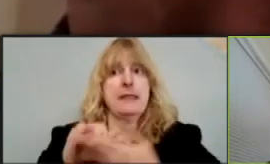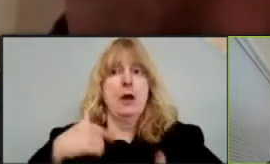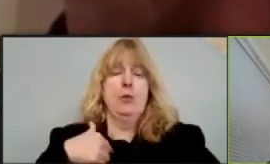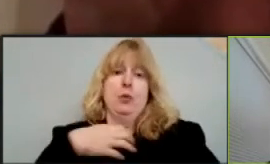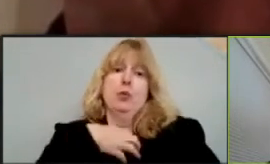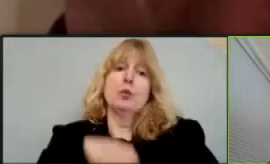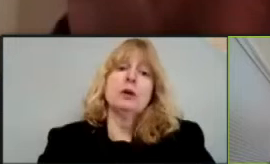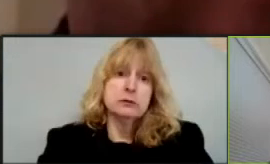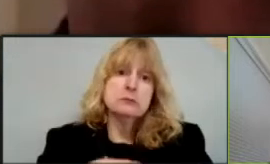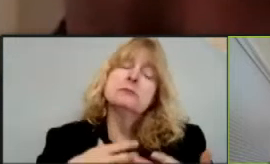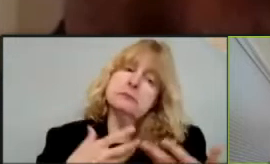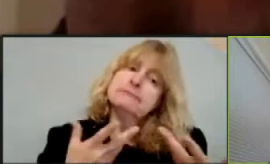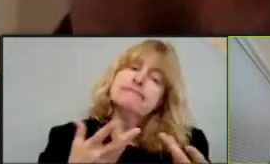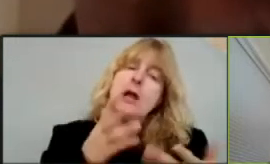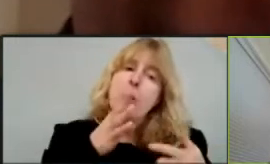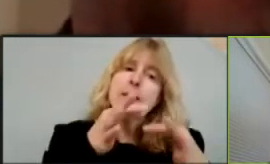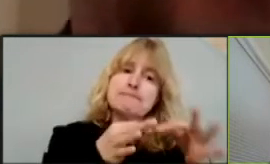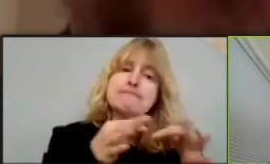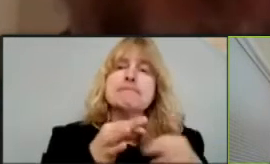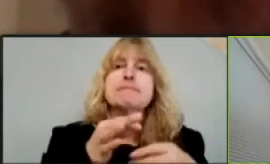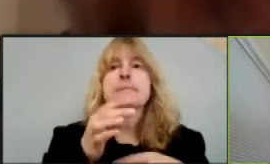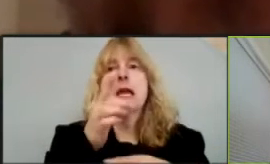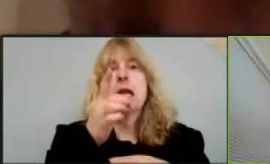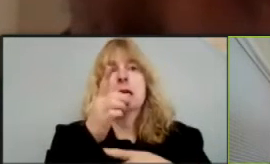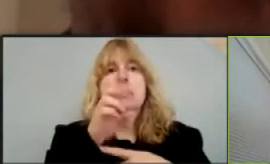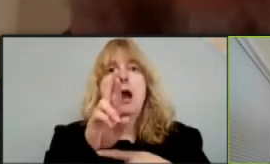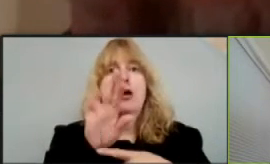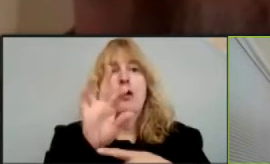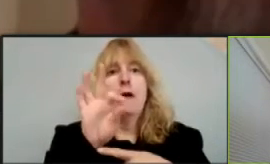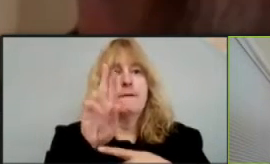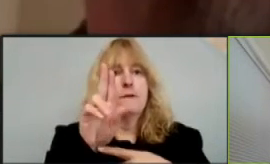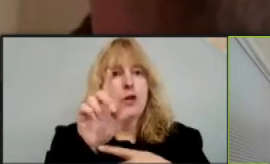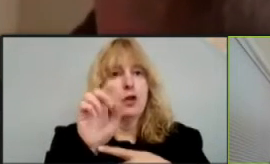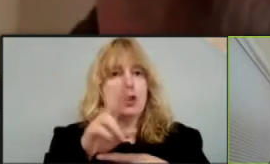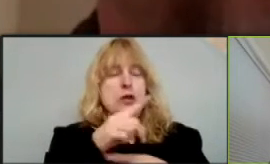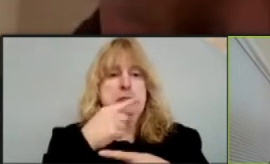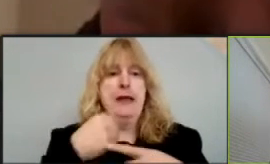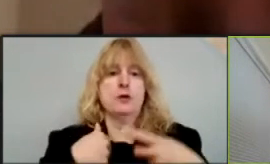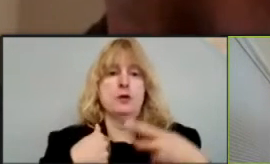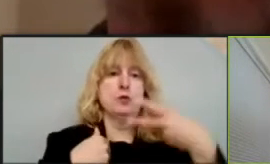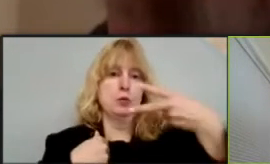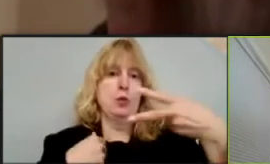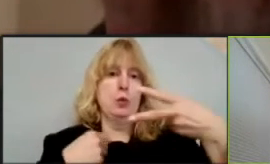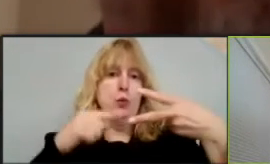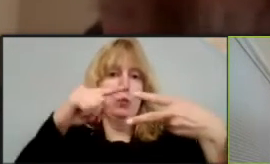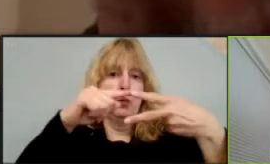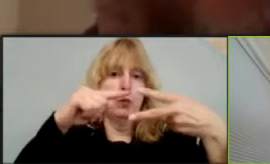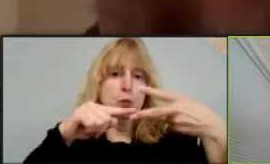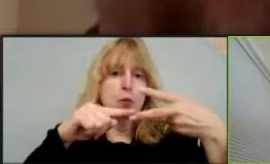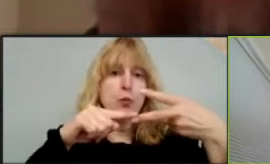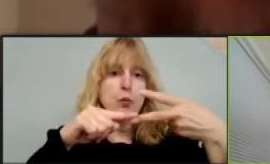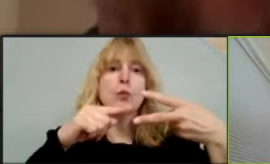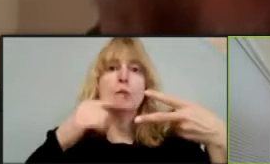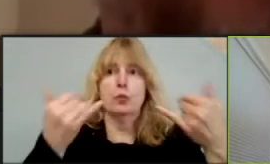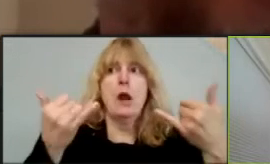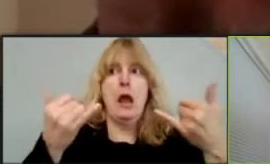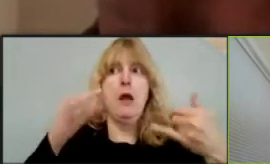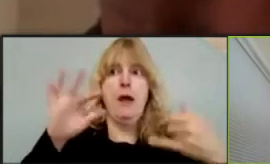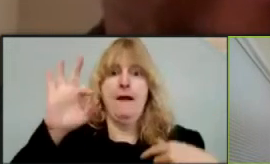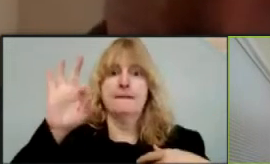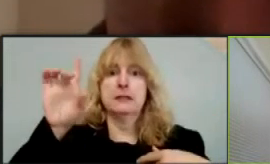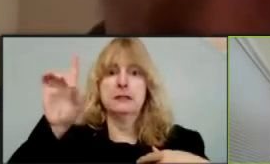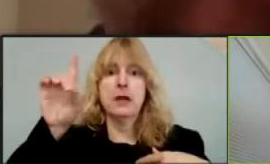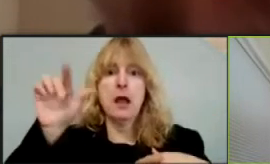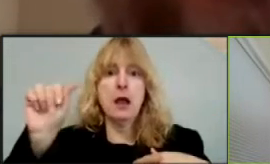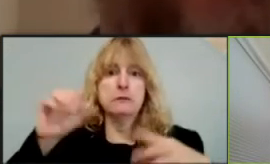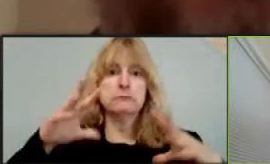Dr. Fuller did talk about 2 vaccines that were currently licensed, and we're looking forward to hopefully an